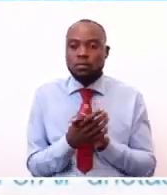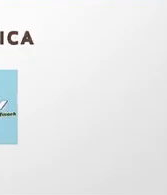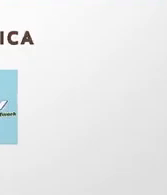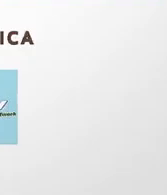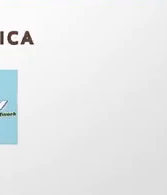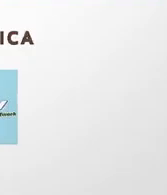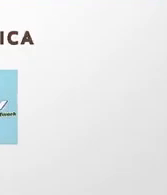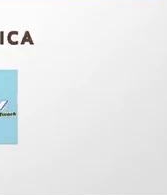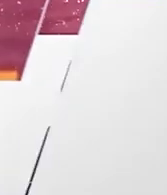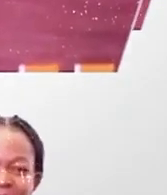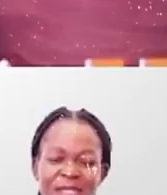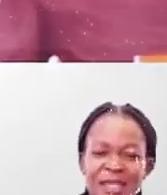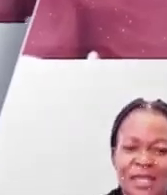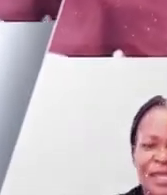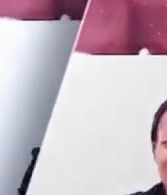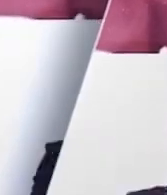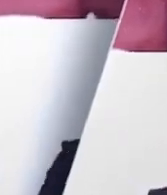authority.